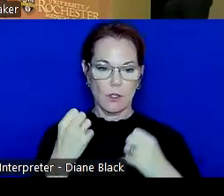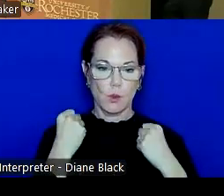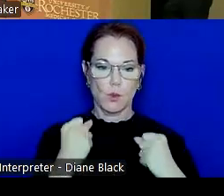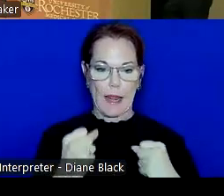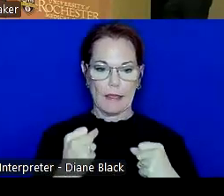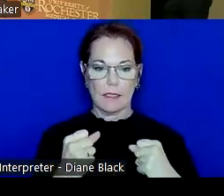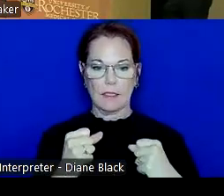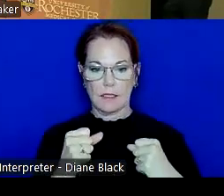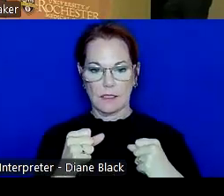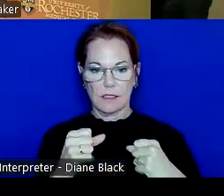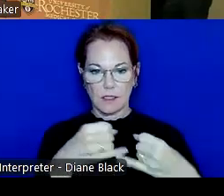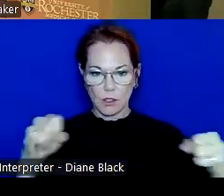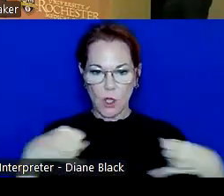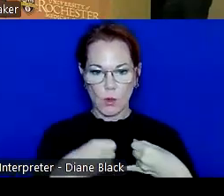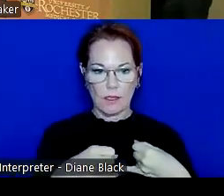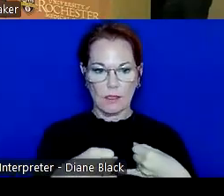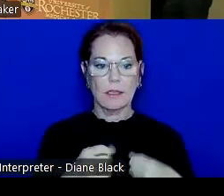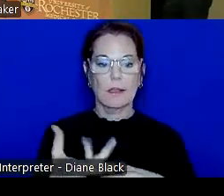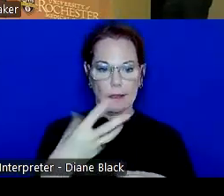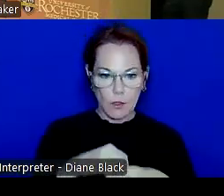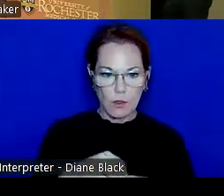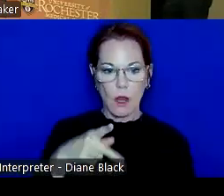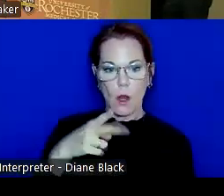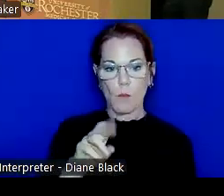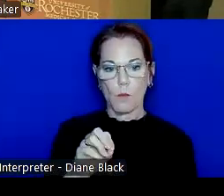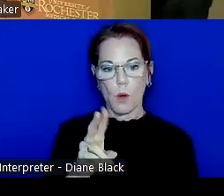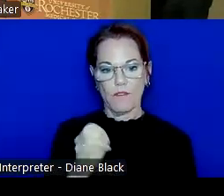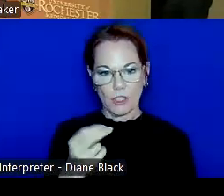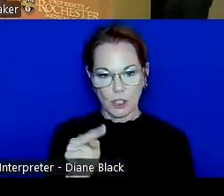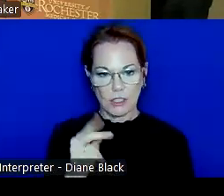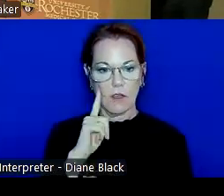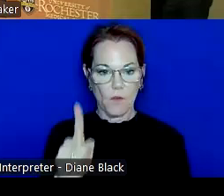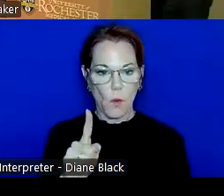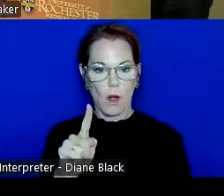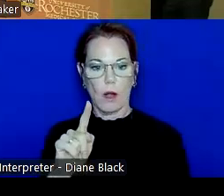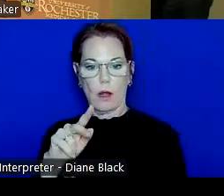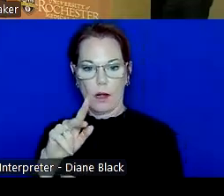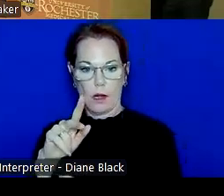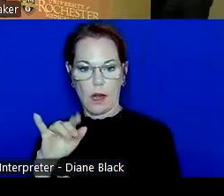include specific provisions, including the prohibition of occupancy by races other than